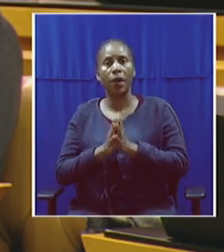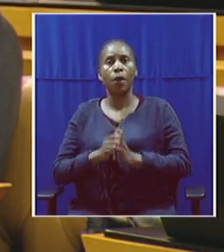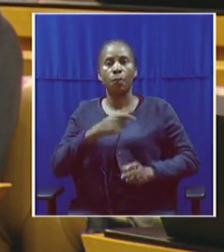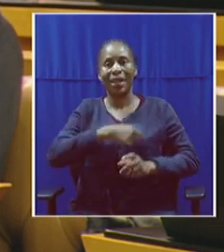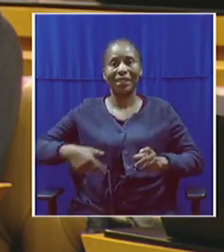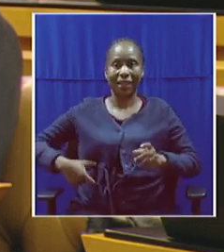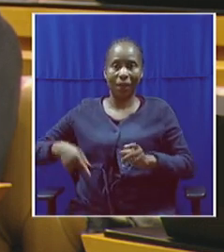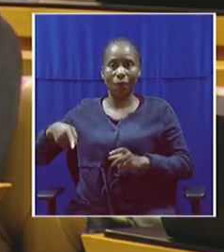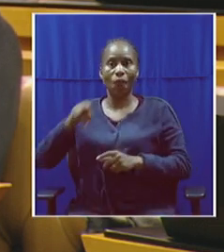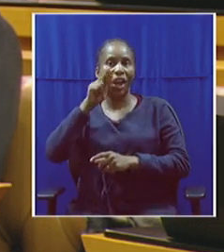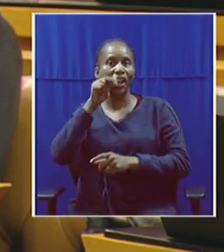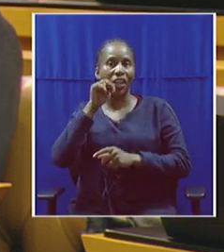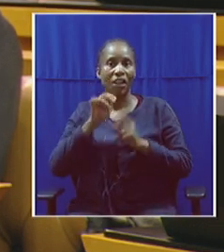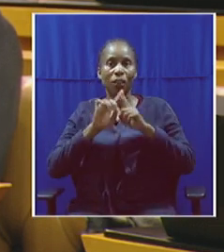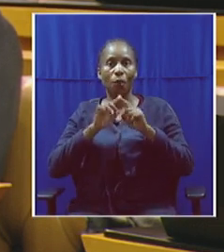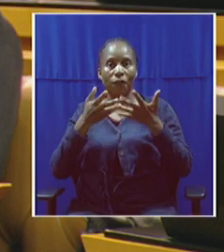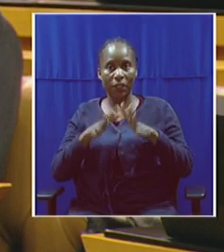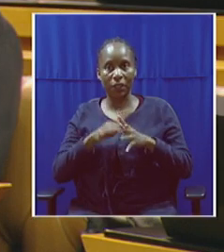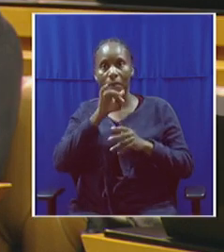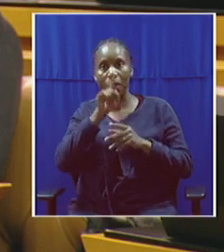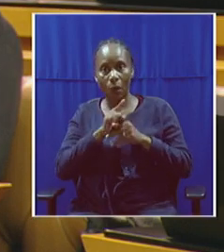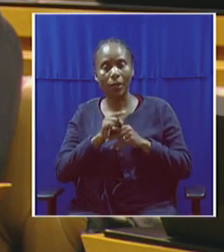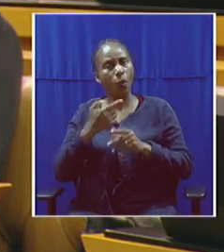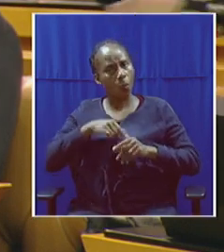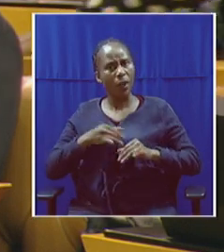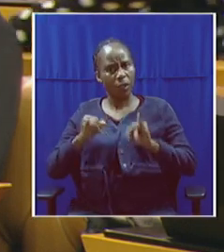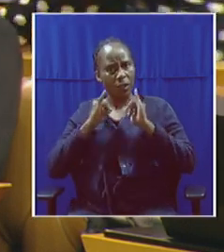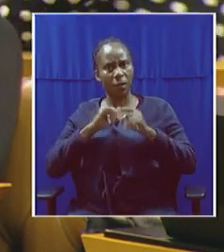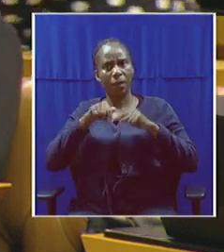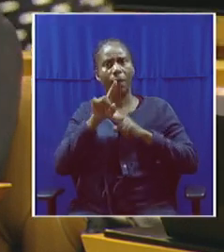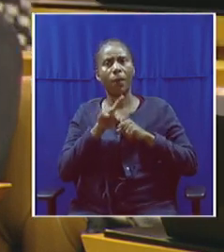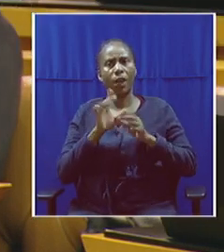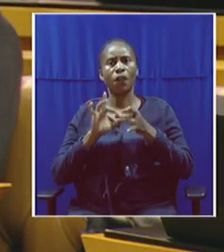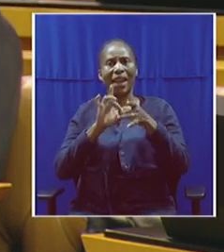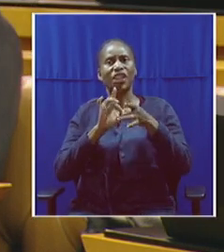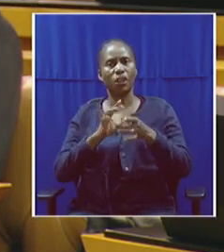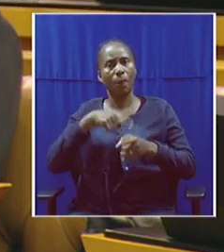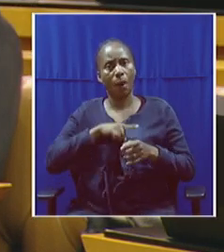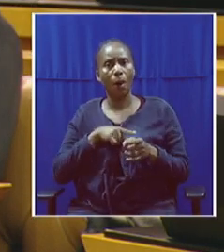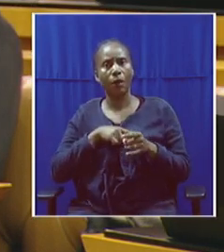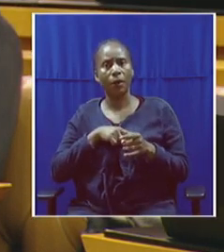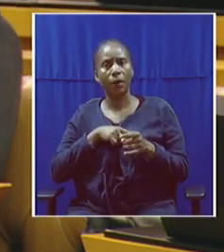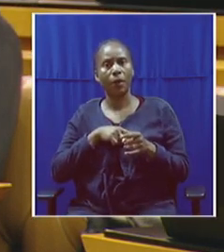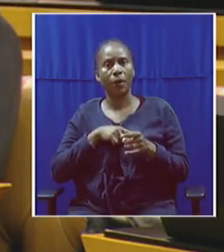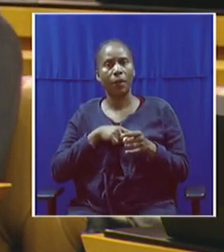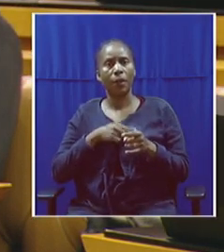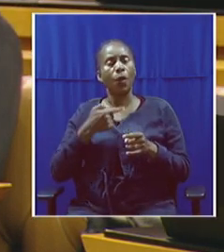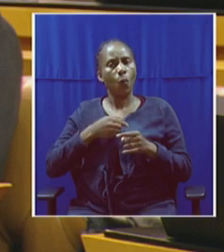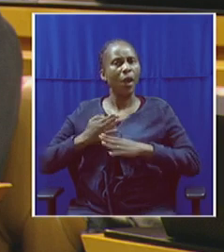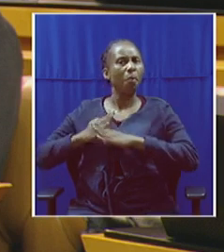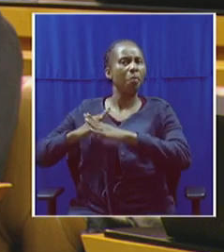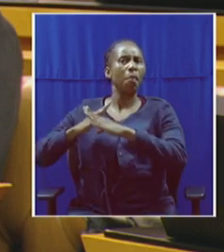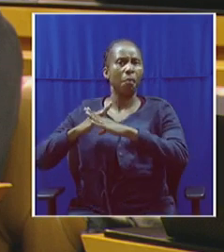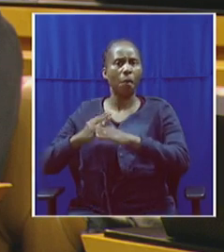Nigeria meaning that we're serious about our relationship we are actually resisting possibility of our